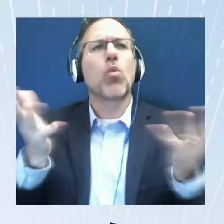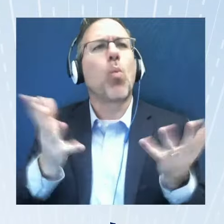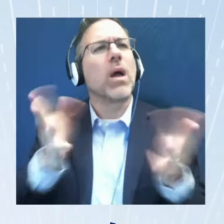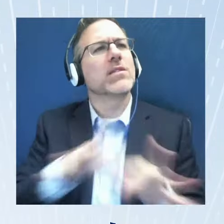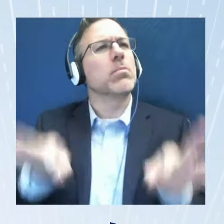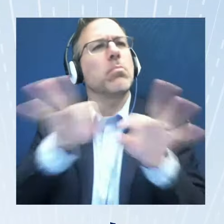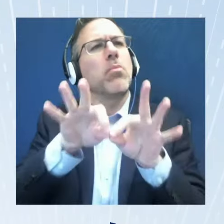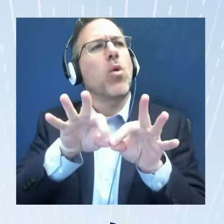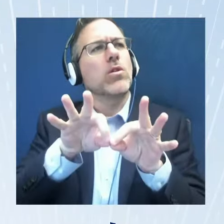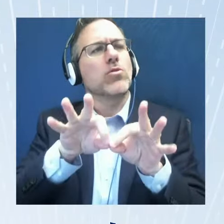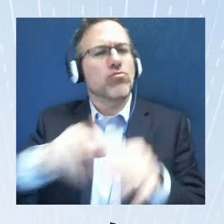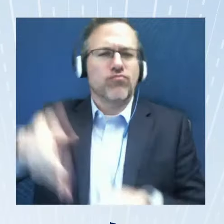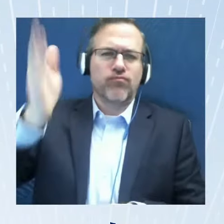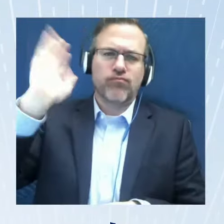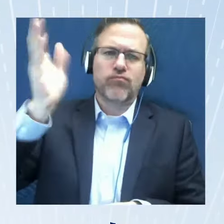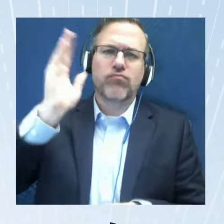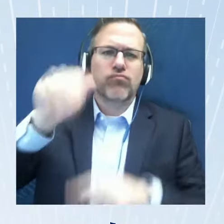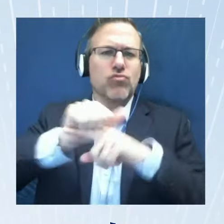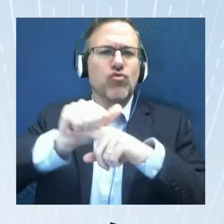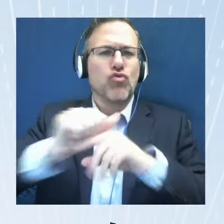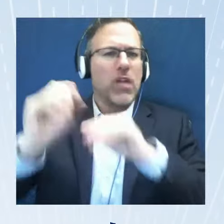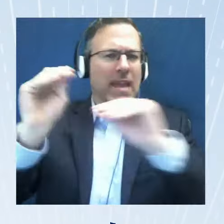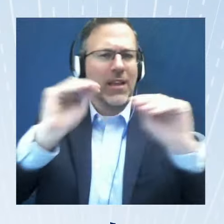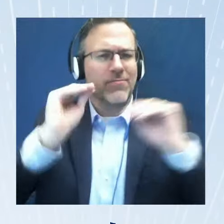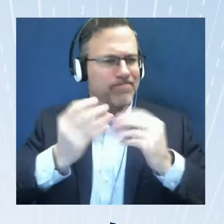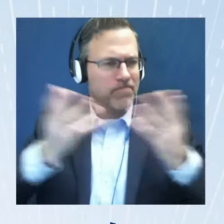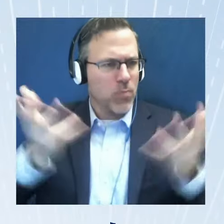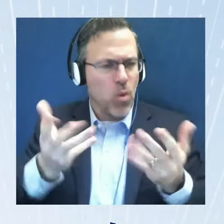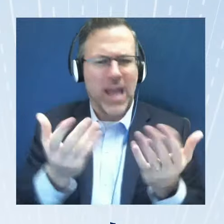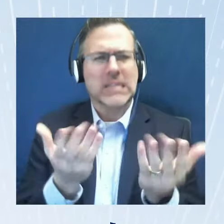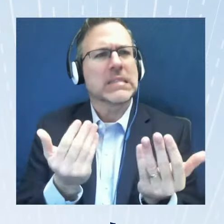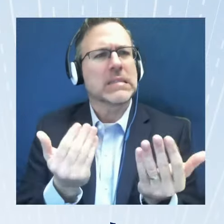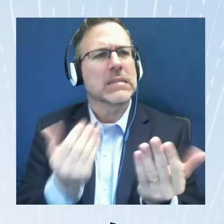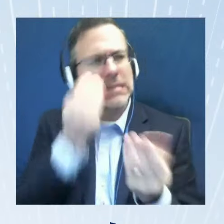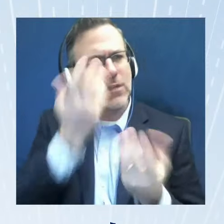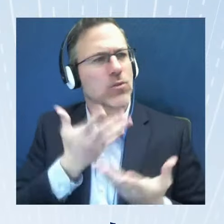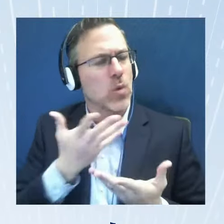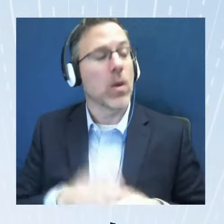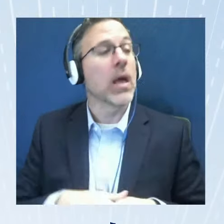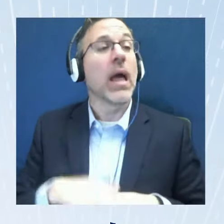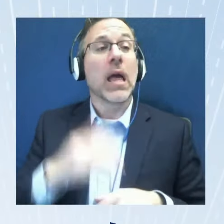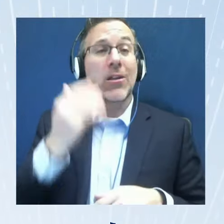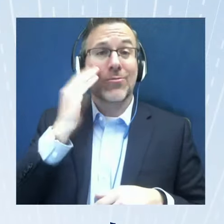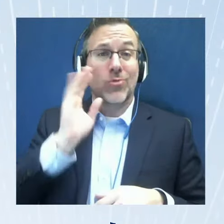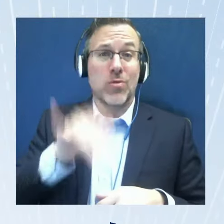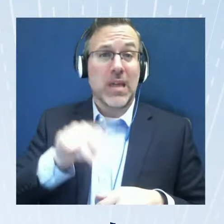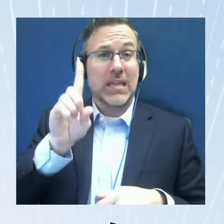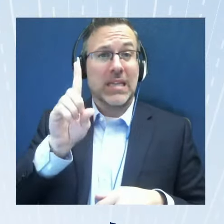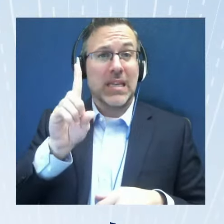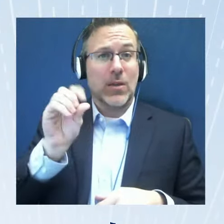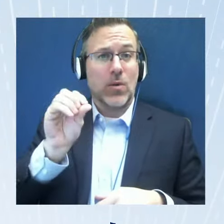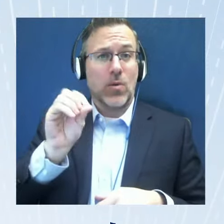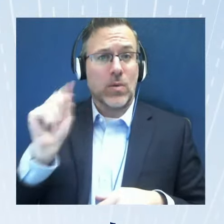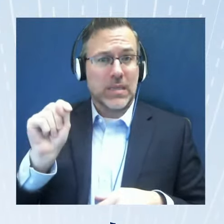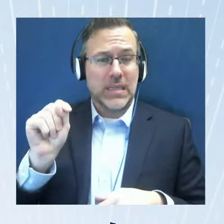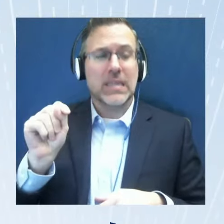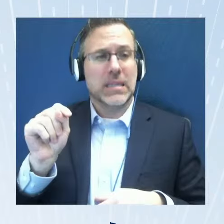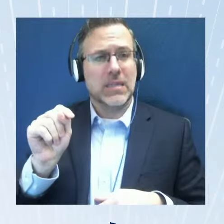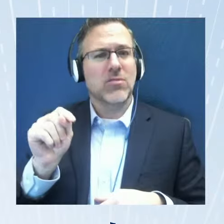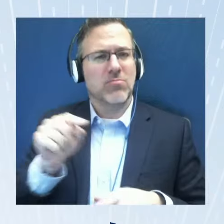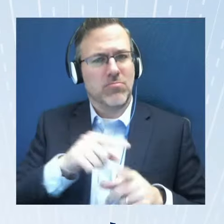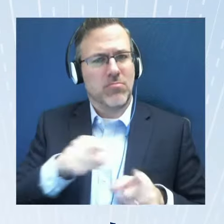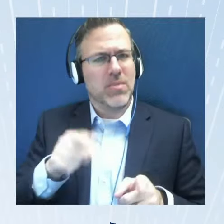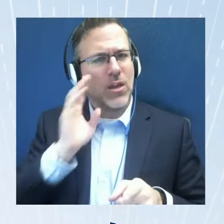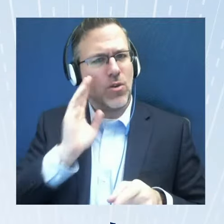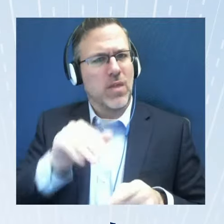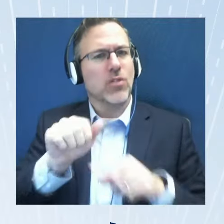know that there's a number of people in the community and within DOT too that believe that the training is key to